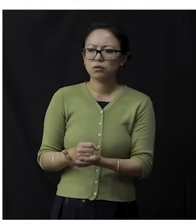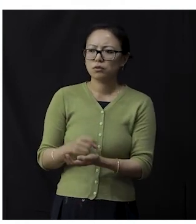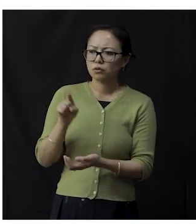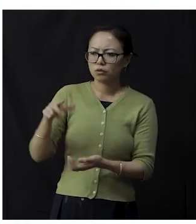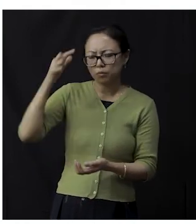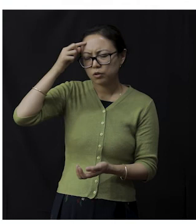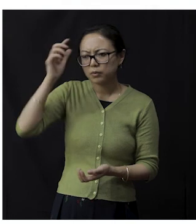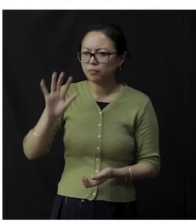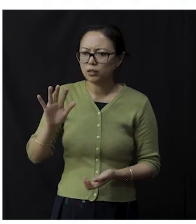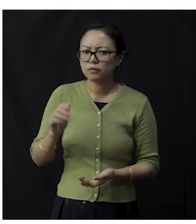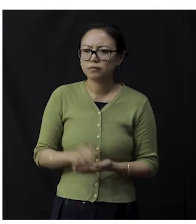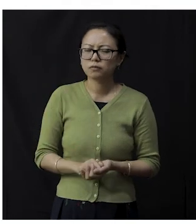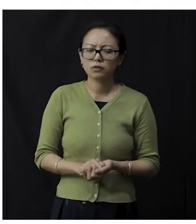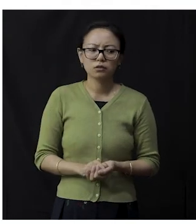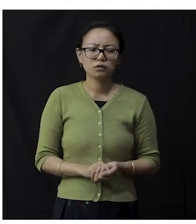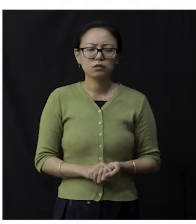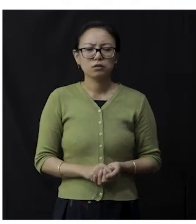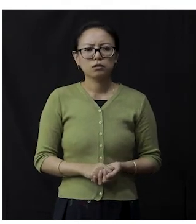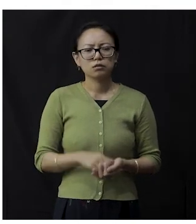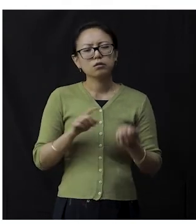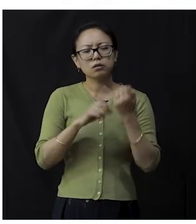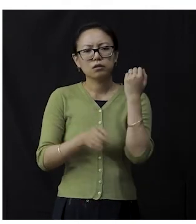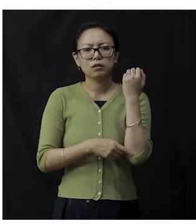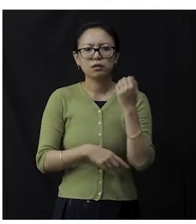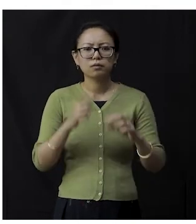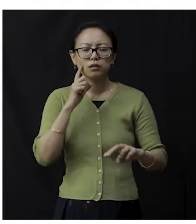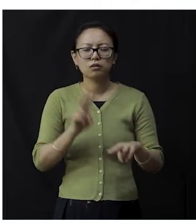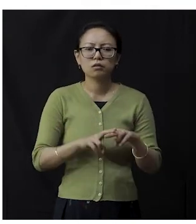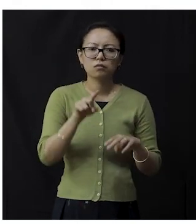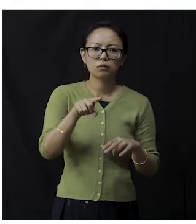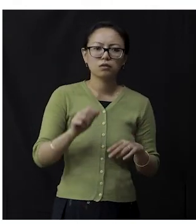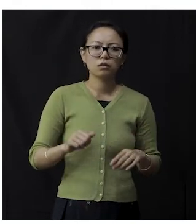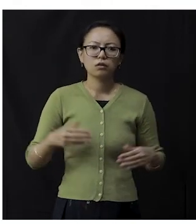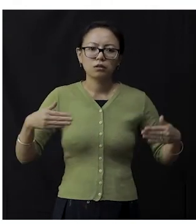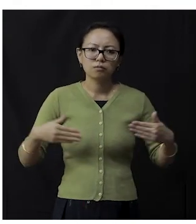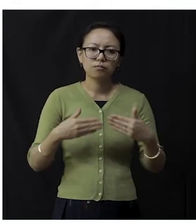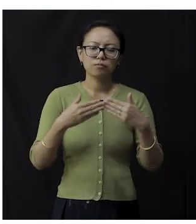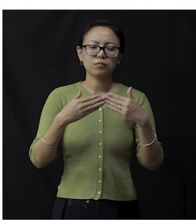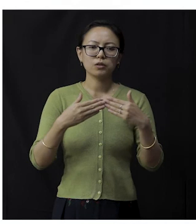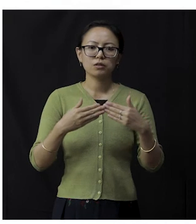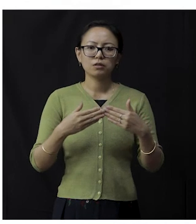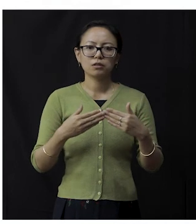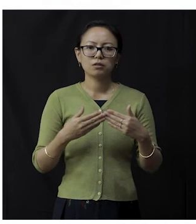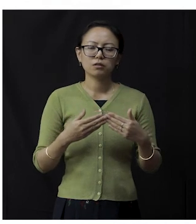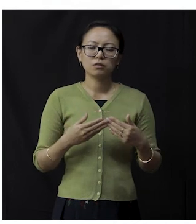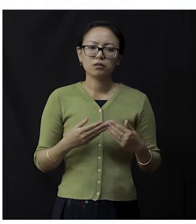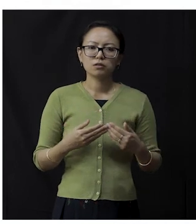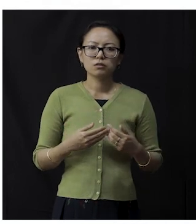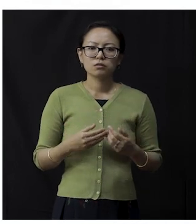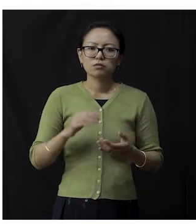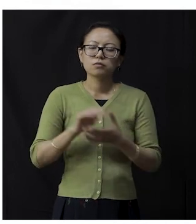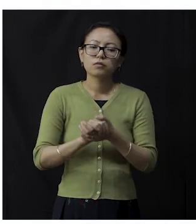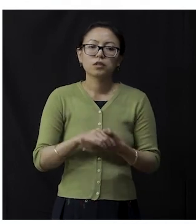that person. And the last one, when you meet someone, you say, nice to meet you. Or you can